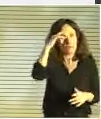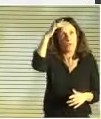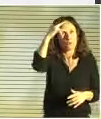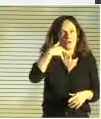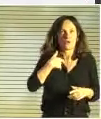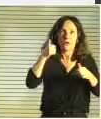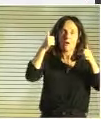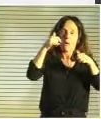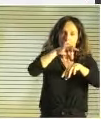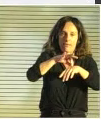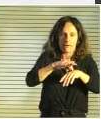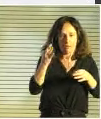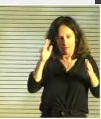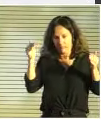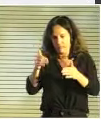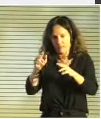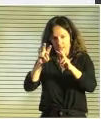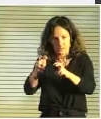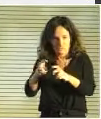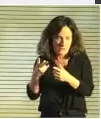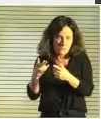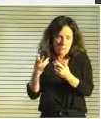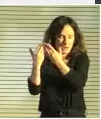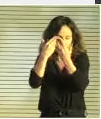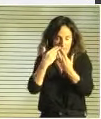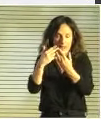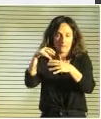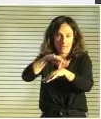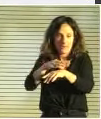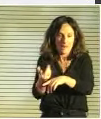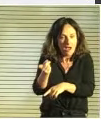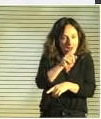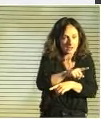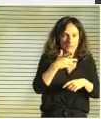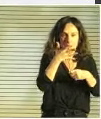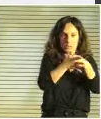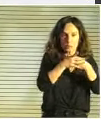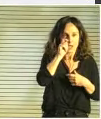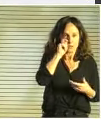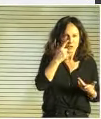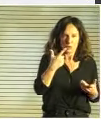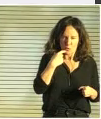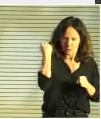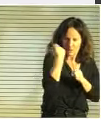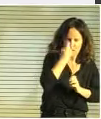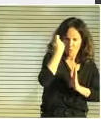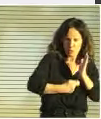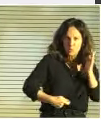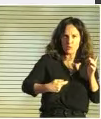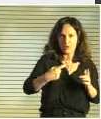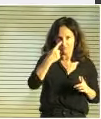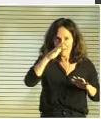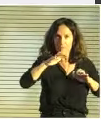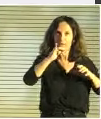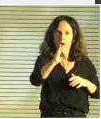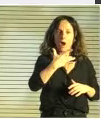you're ambitious, if you have talent, if you work hard, you can do a career. This is very important in some places of the world where we have